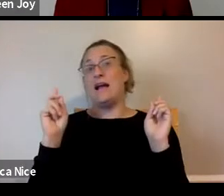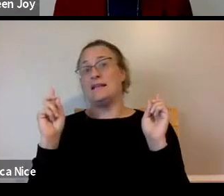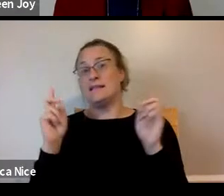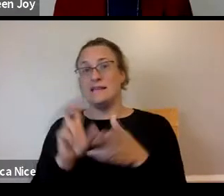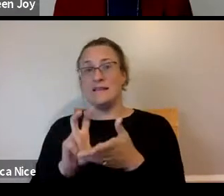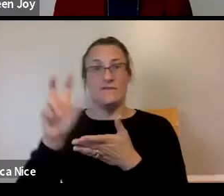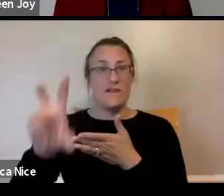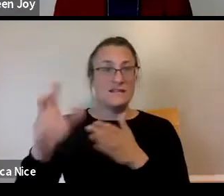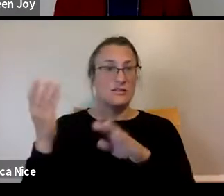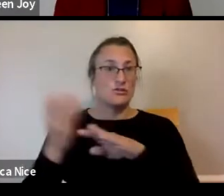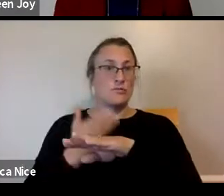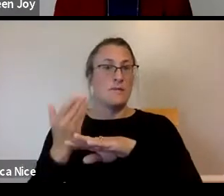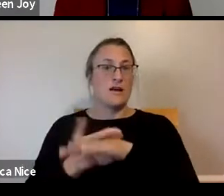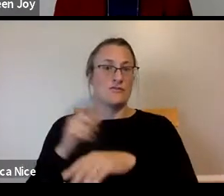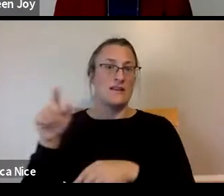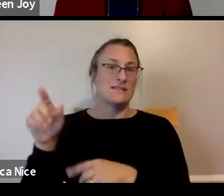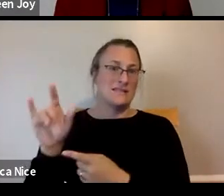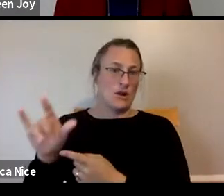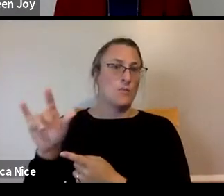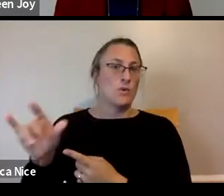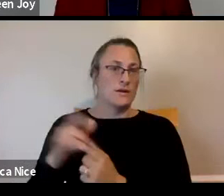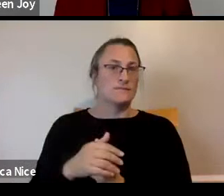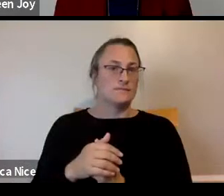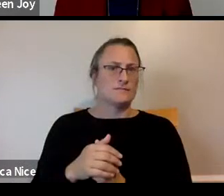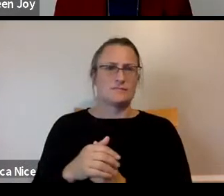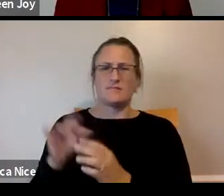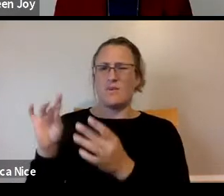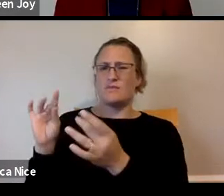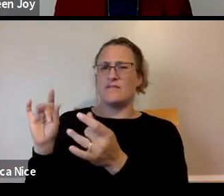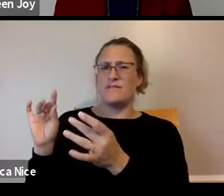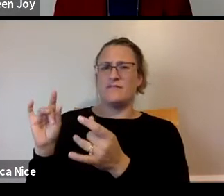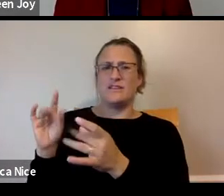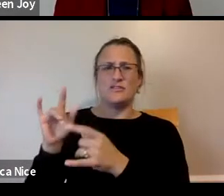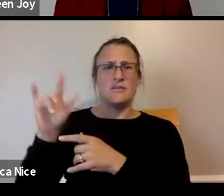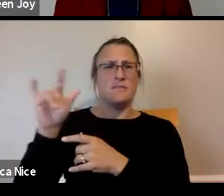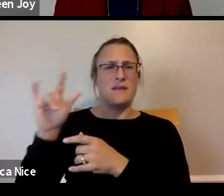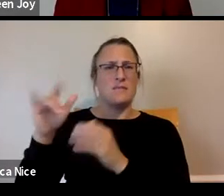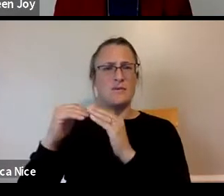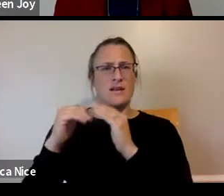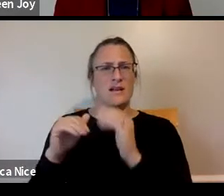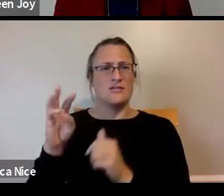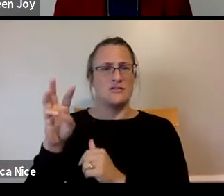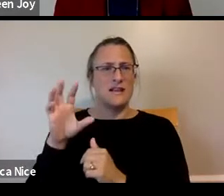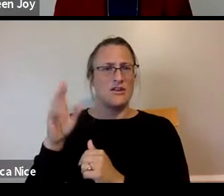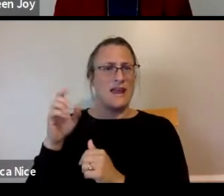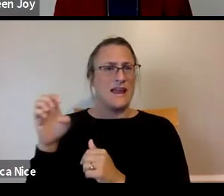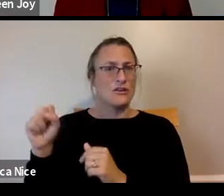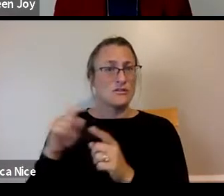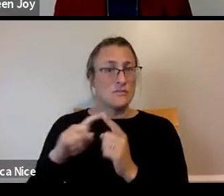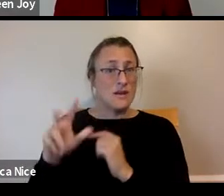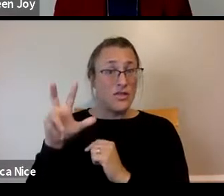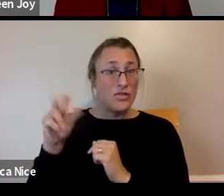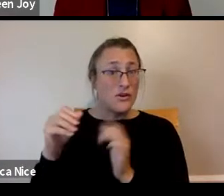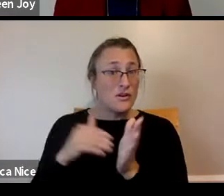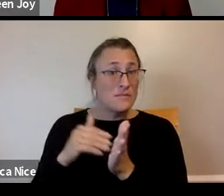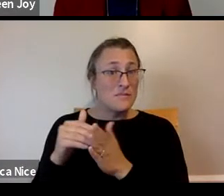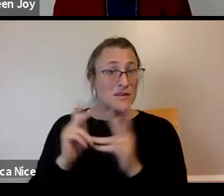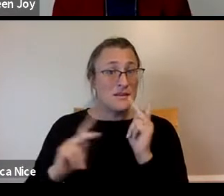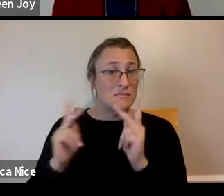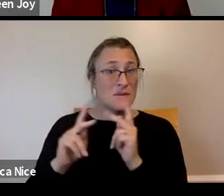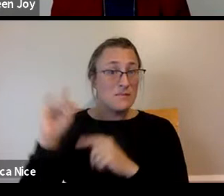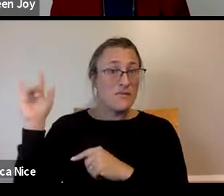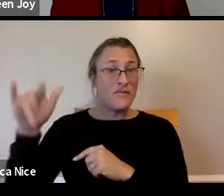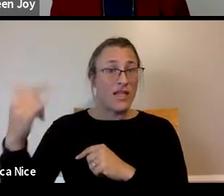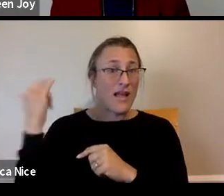in modernizing this airport. It is the most efficient airport. It is under 600 acres, and yet it has 30 million people flying in every